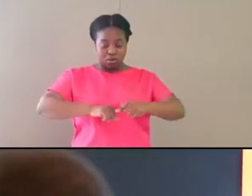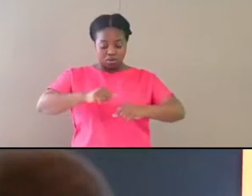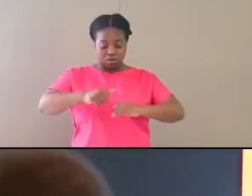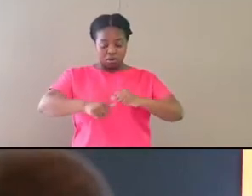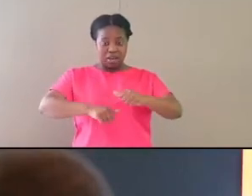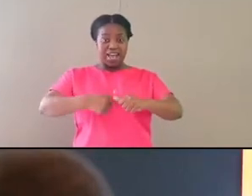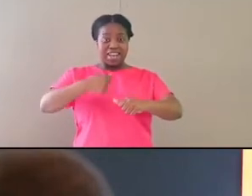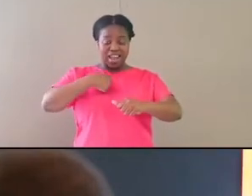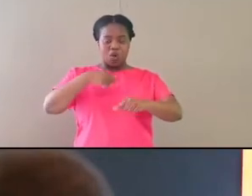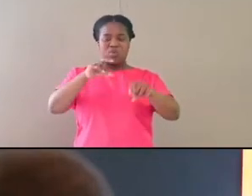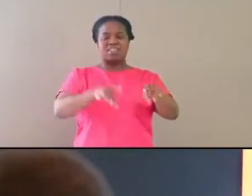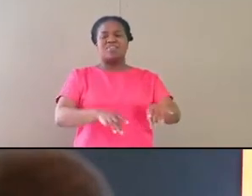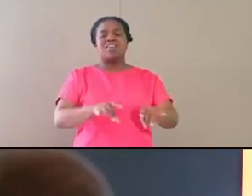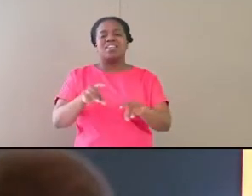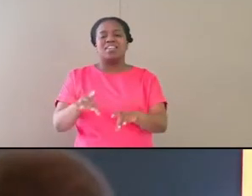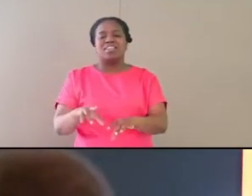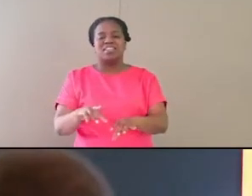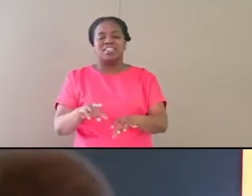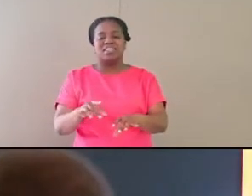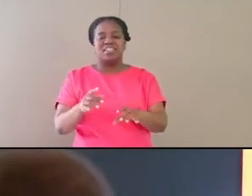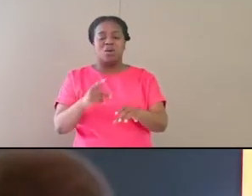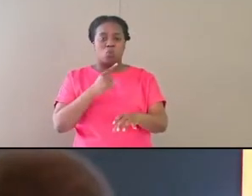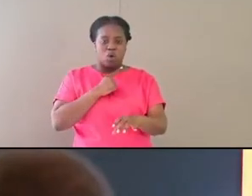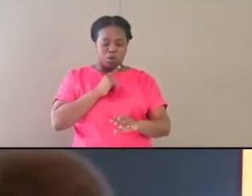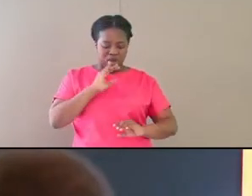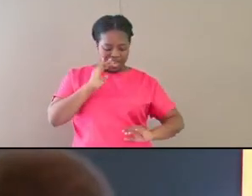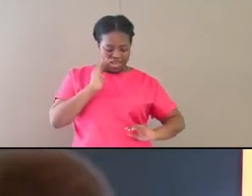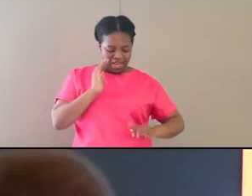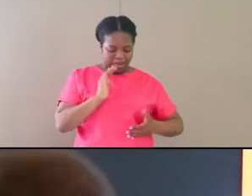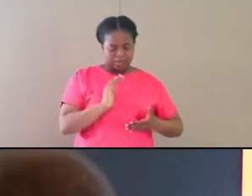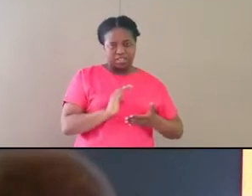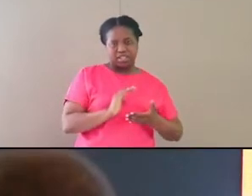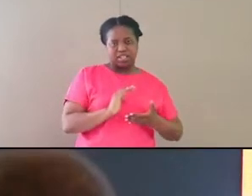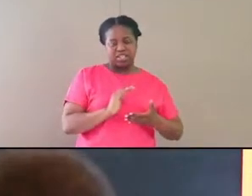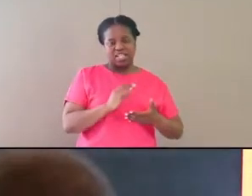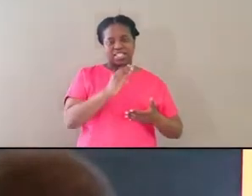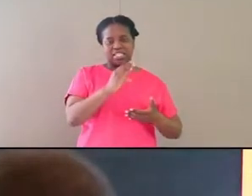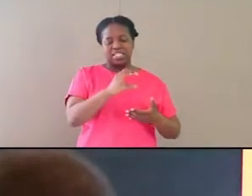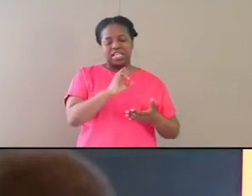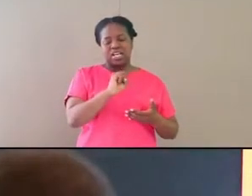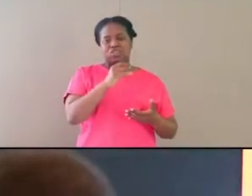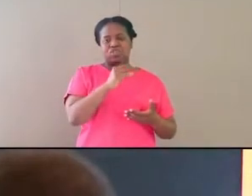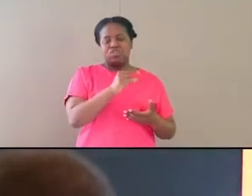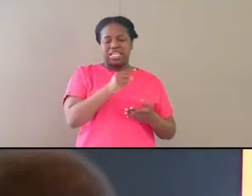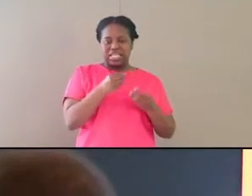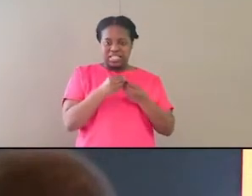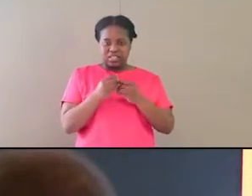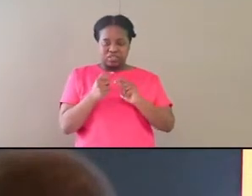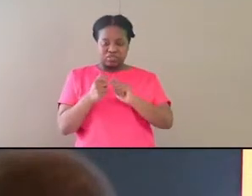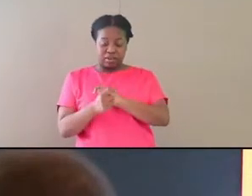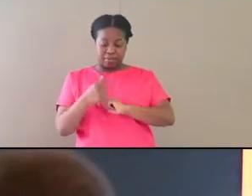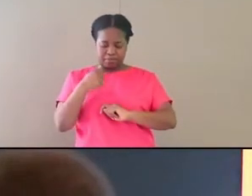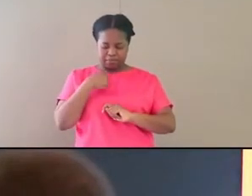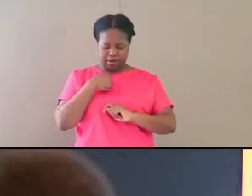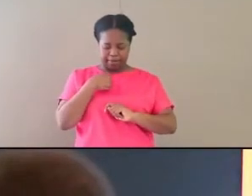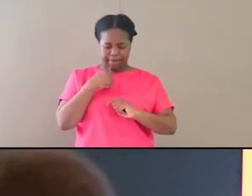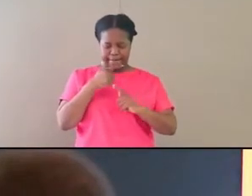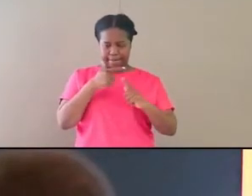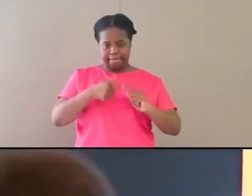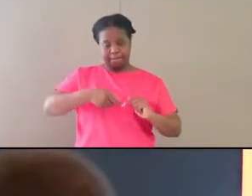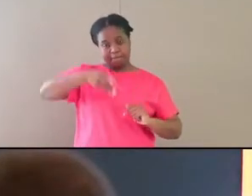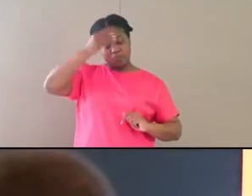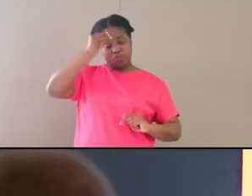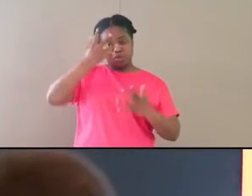assumptions by limiting the expansion of the CSG, where the shifts have occurred. And I think my biggest takeaway, given that now,